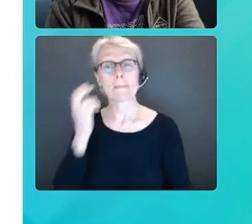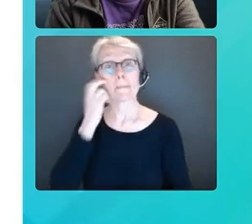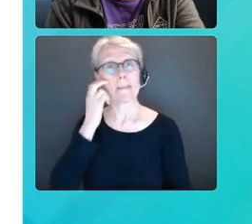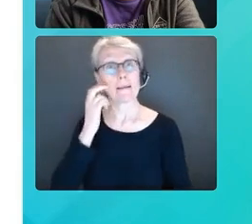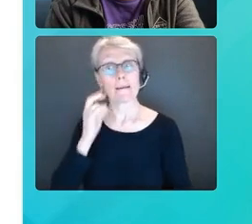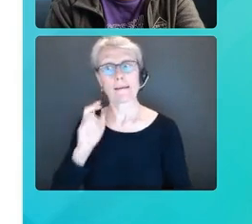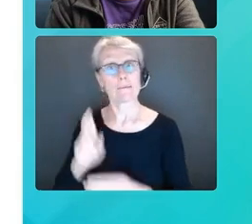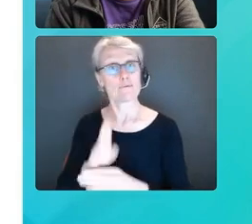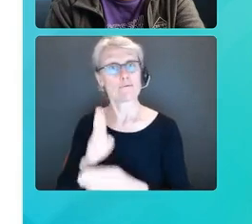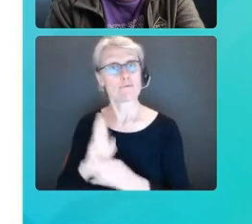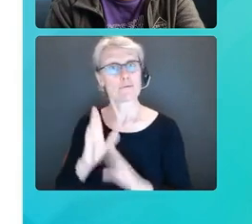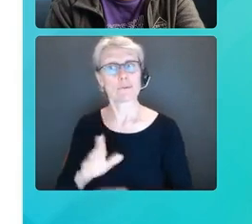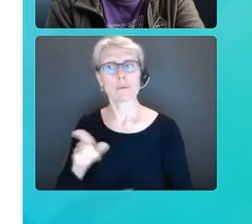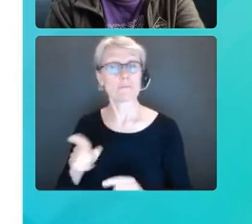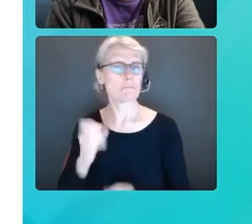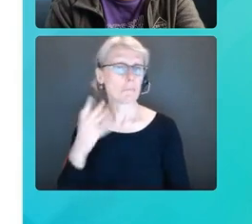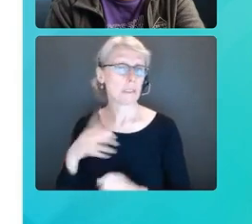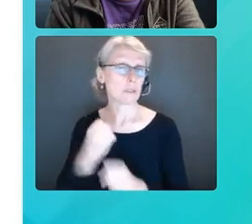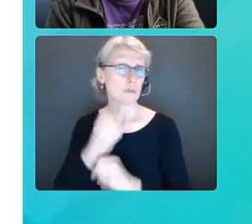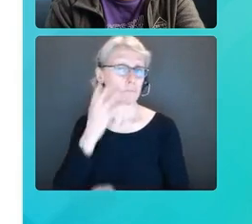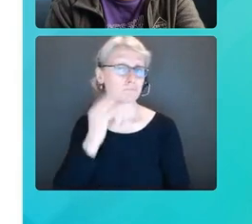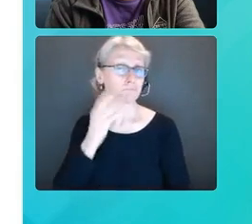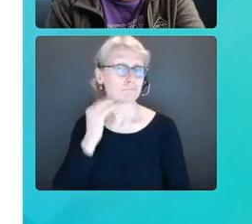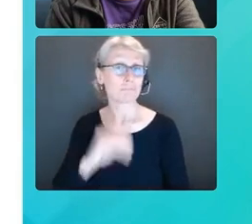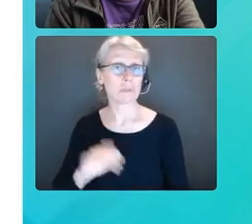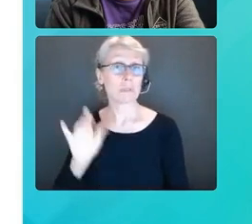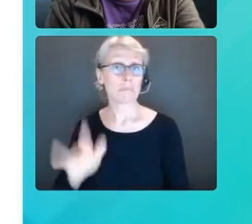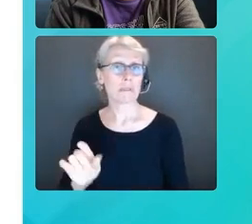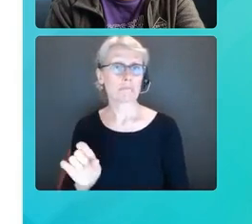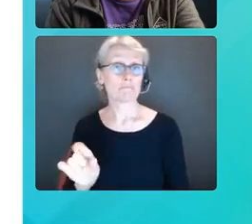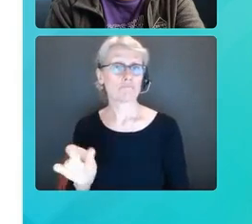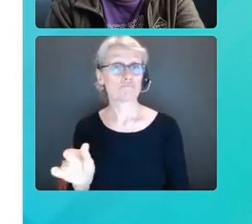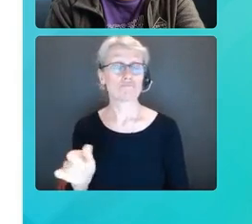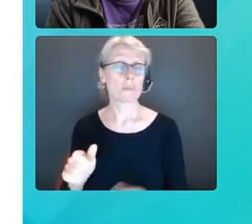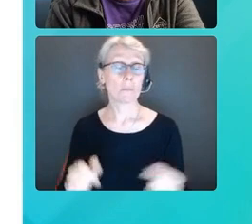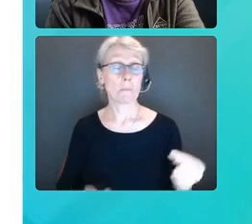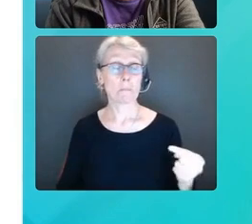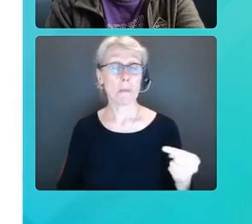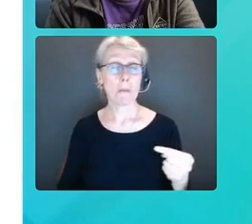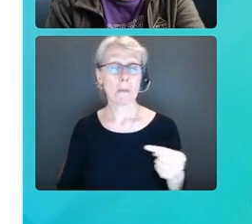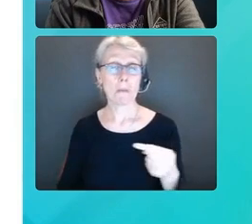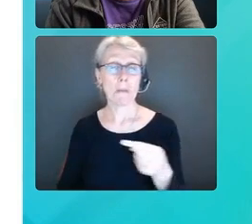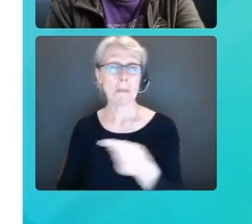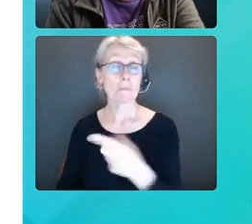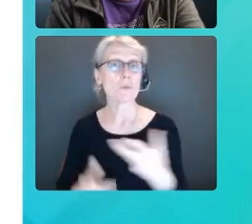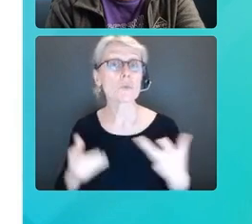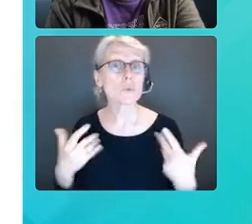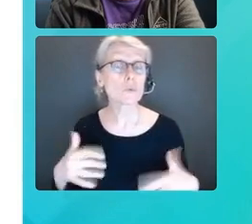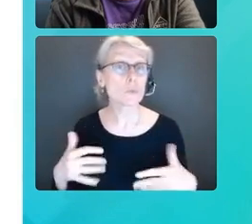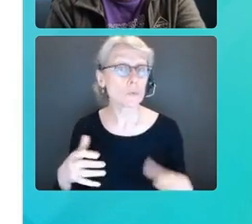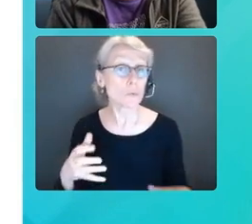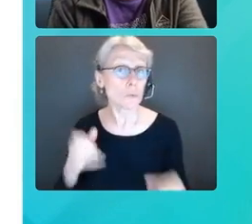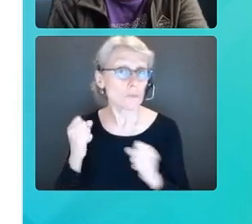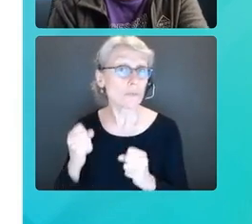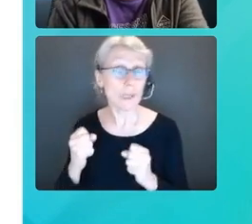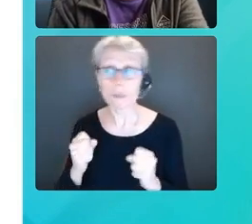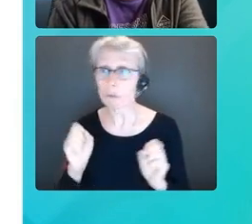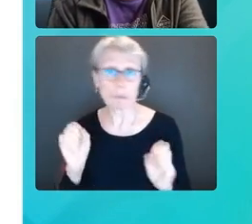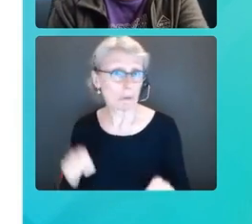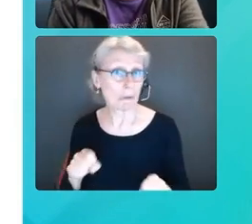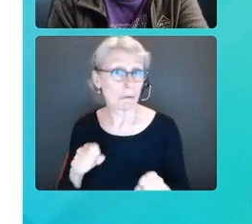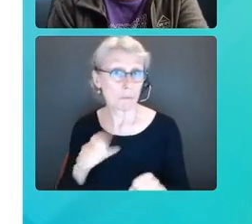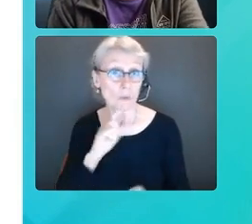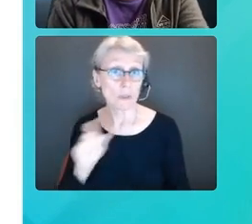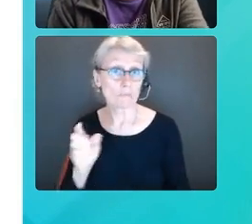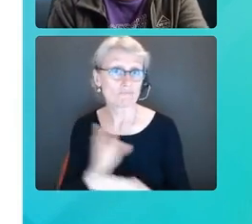been using it for years and years, it goes so fast I can't understand anything. So yes, you can speed it up. Yes, you can slow it down.